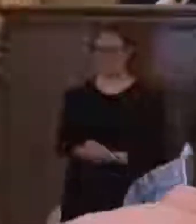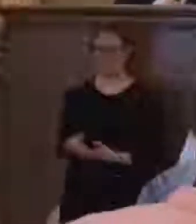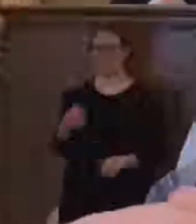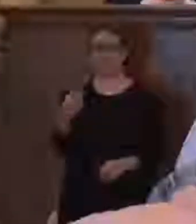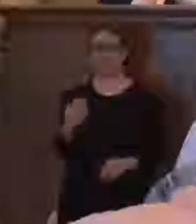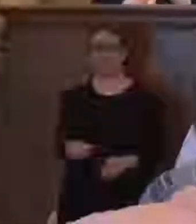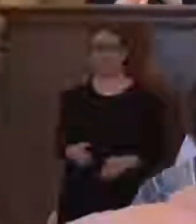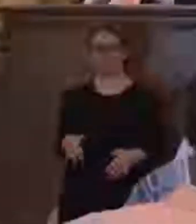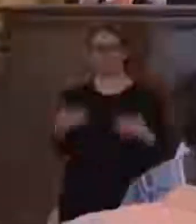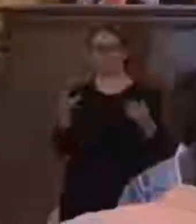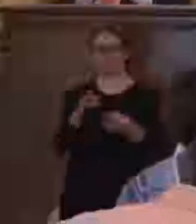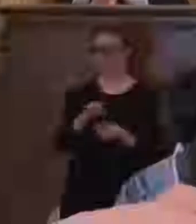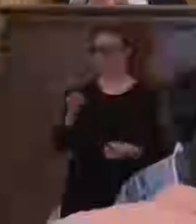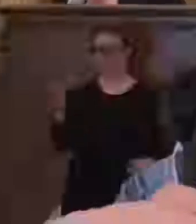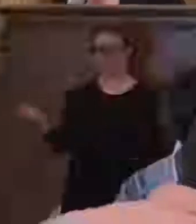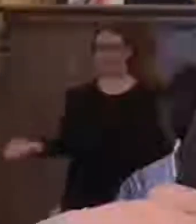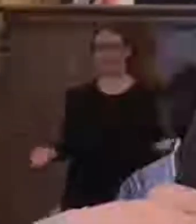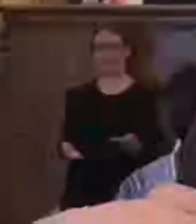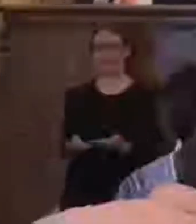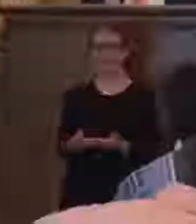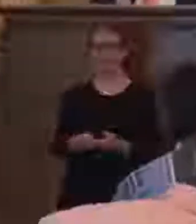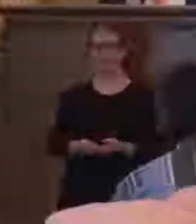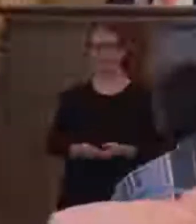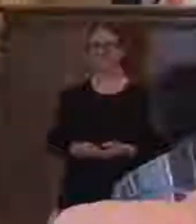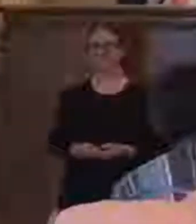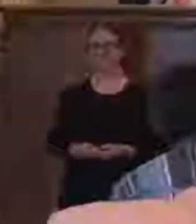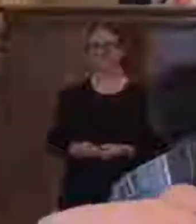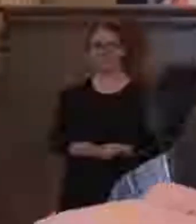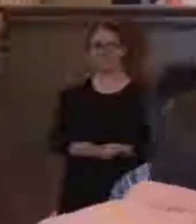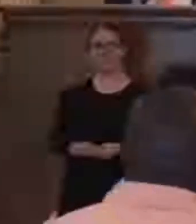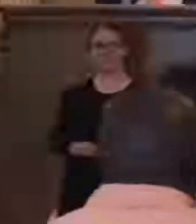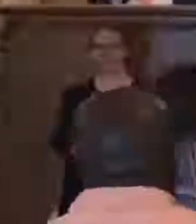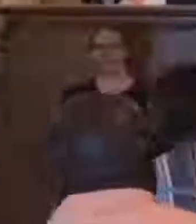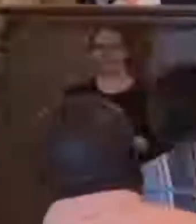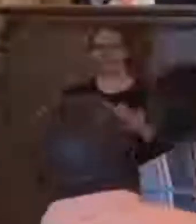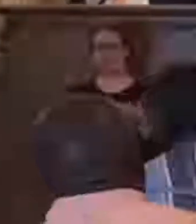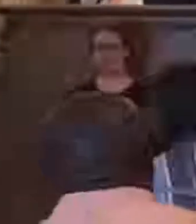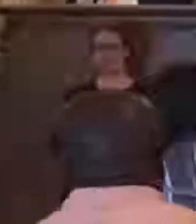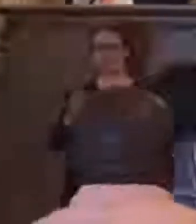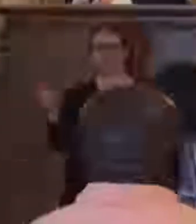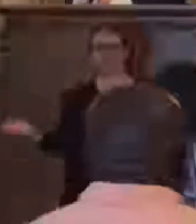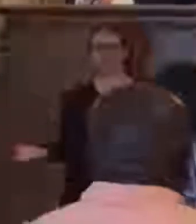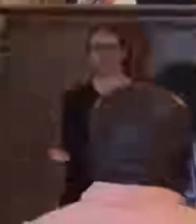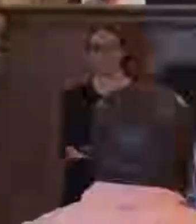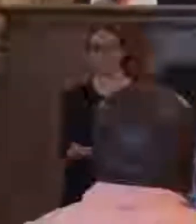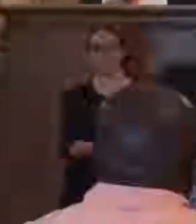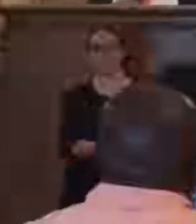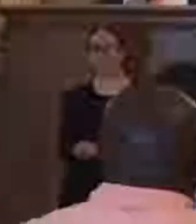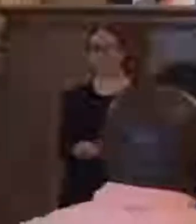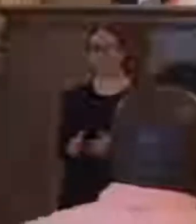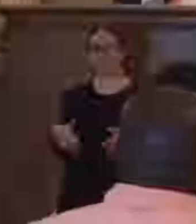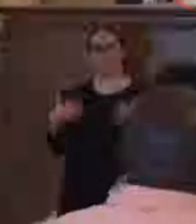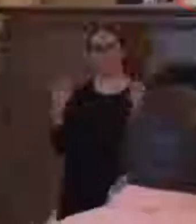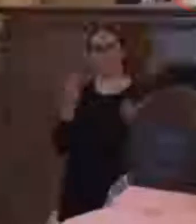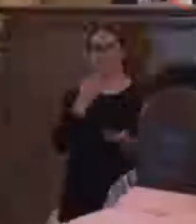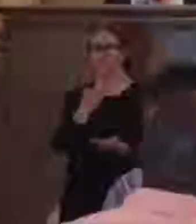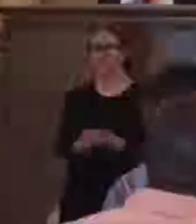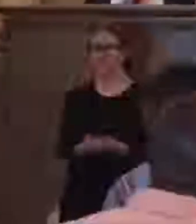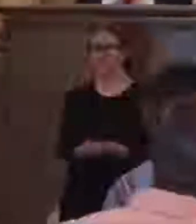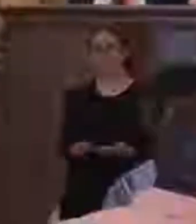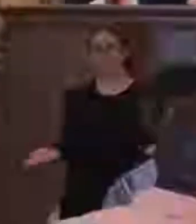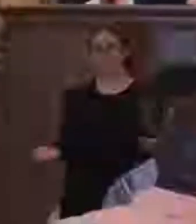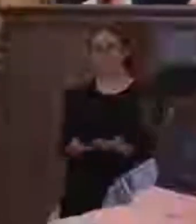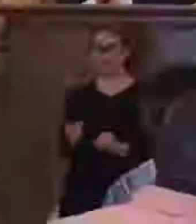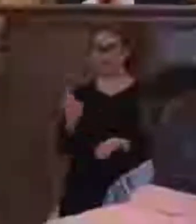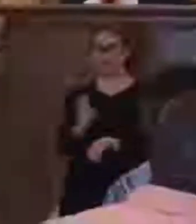Wow. I feel the Holy Ghost in here. Amen. I feel the Holy Ghost. Lord, it feels so good to be in the house of the